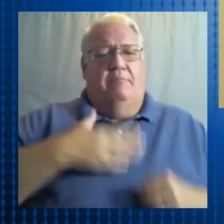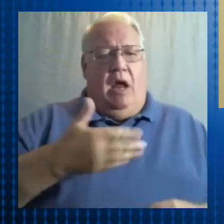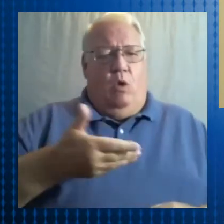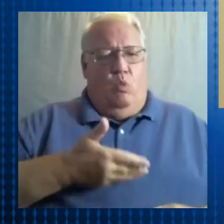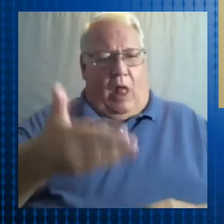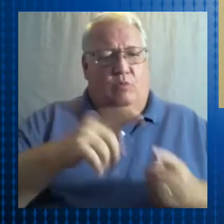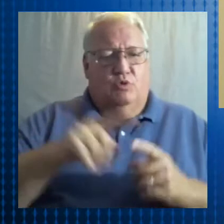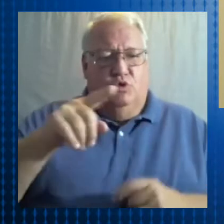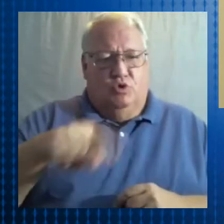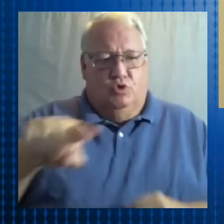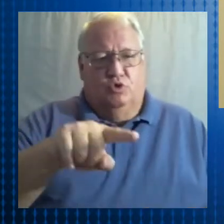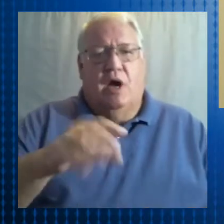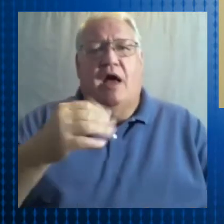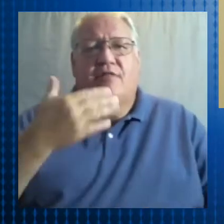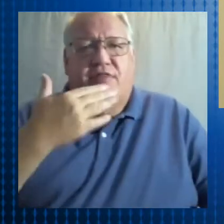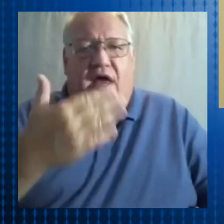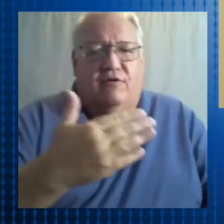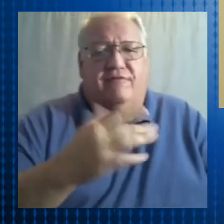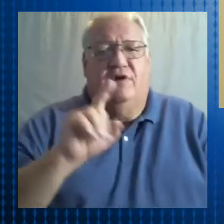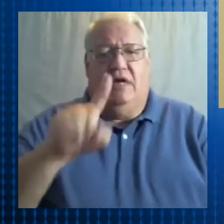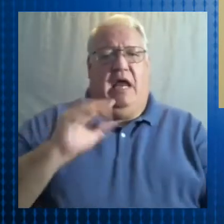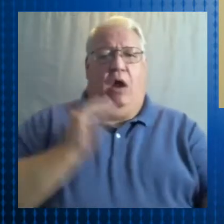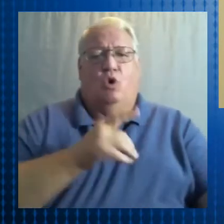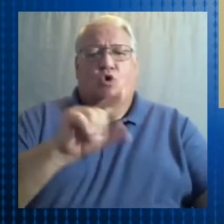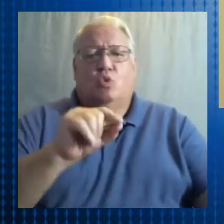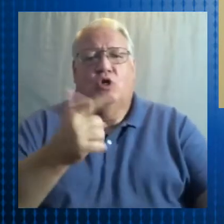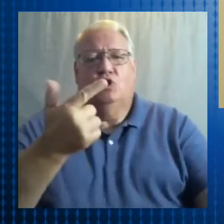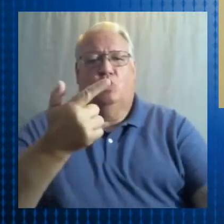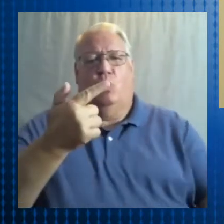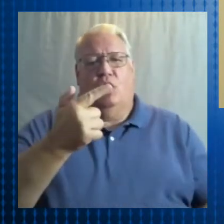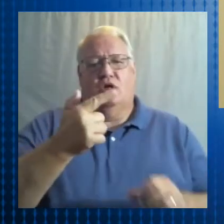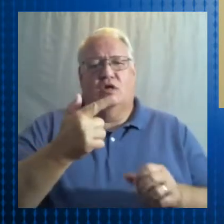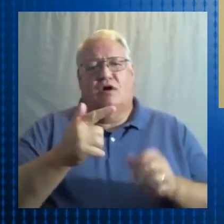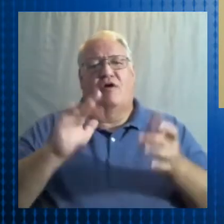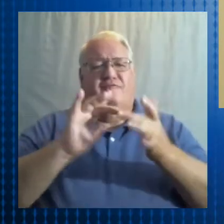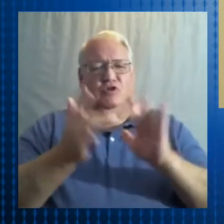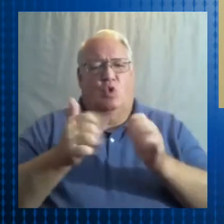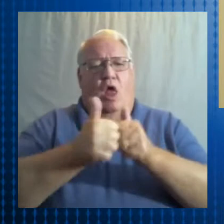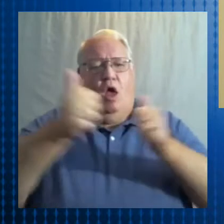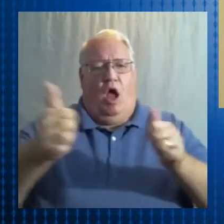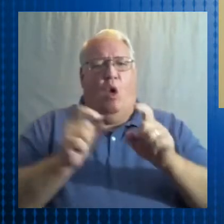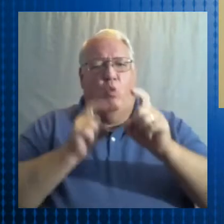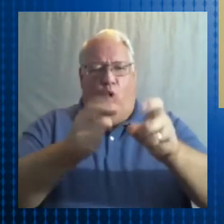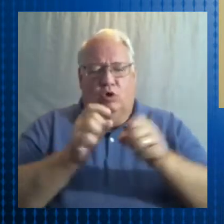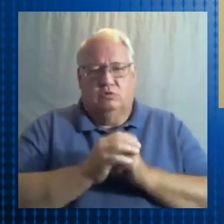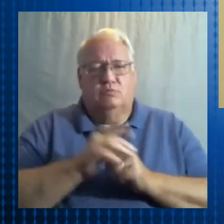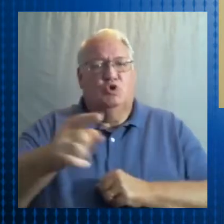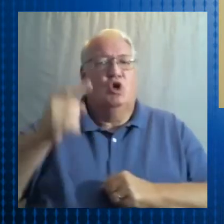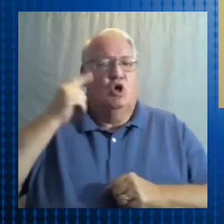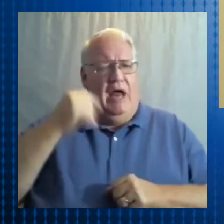you. And thank you for attending our 2021 virtual awards ceremony. As you've heard, we